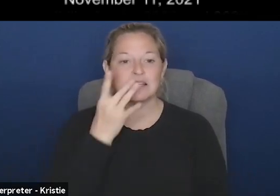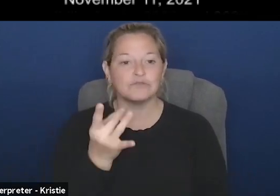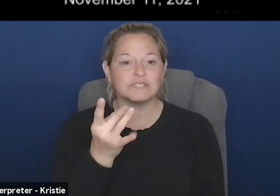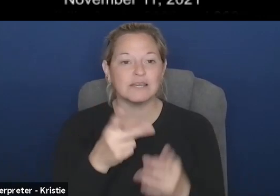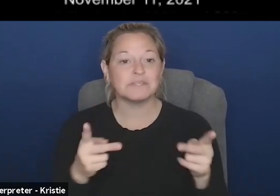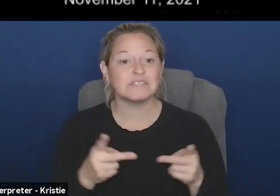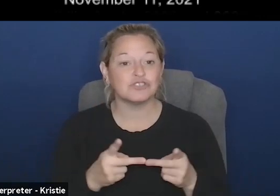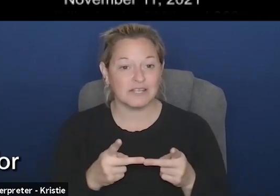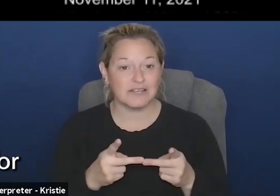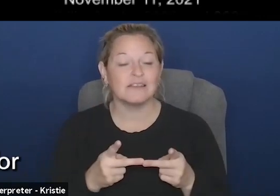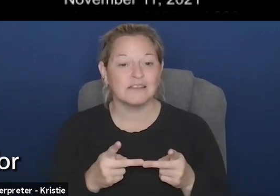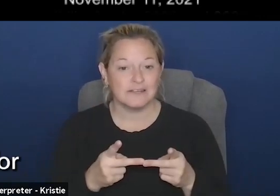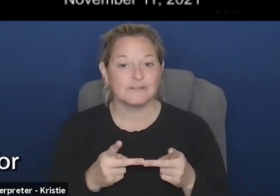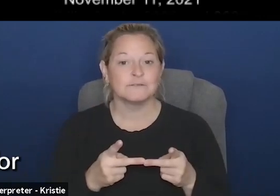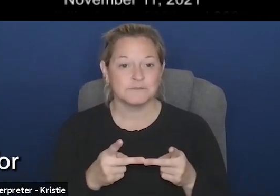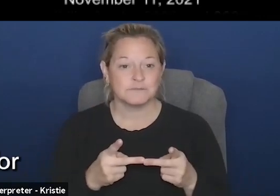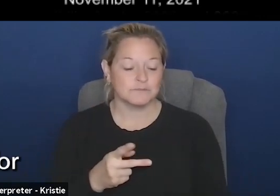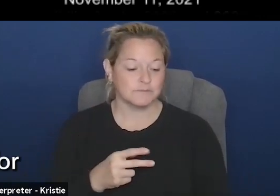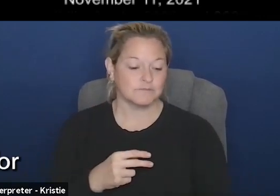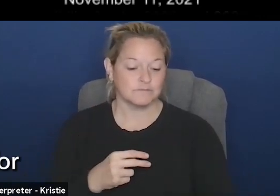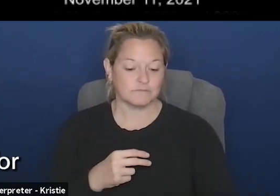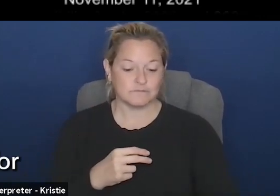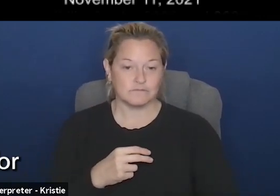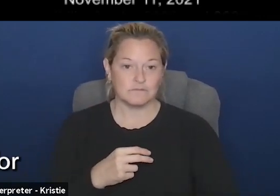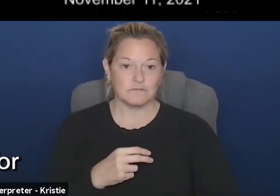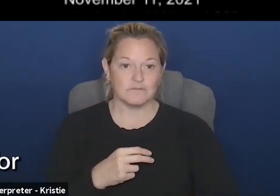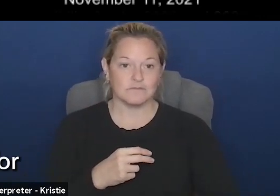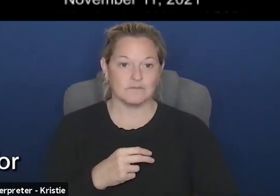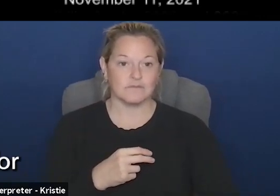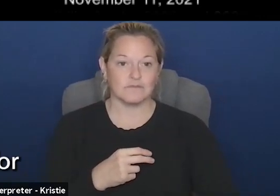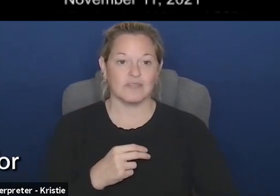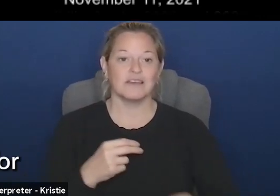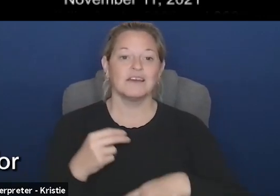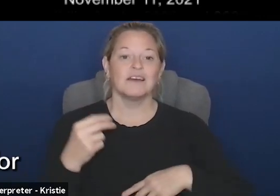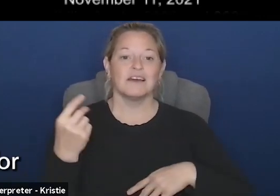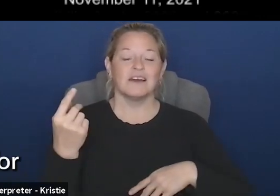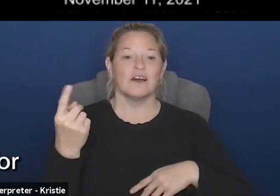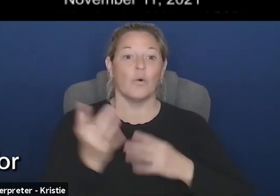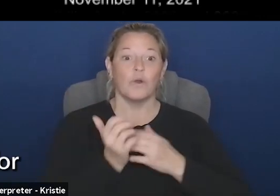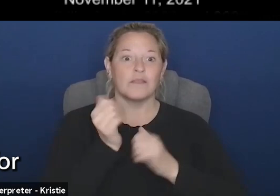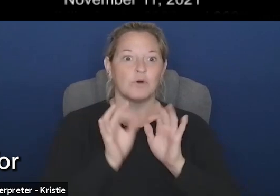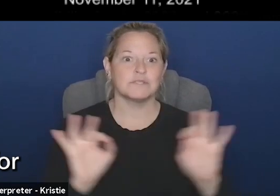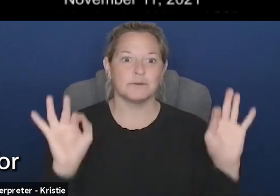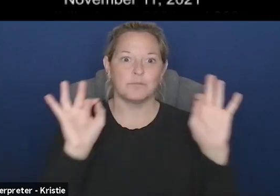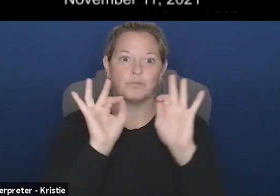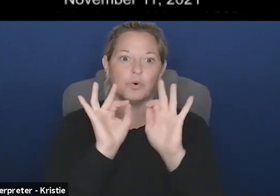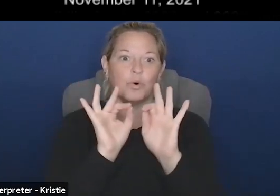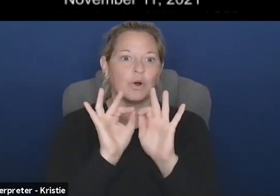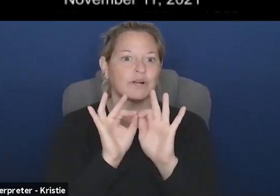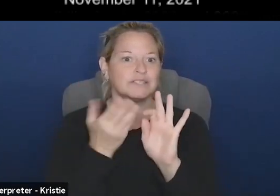position. They one of the most important criteria